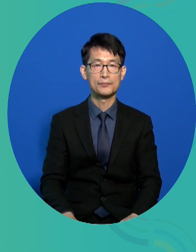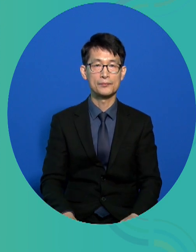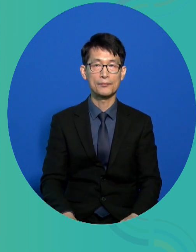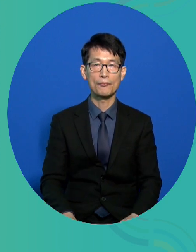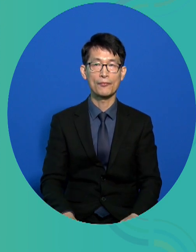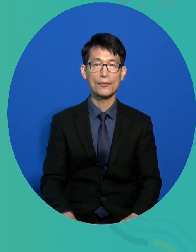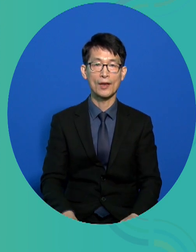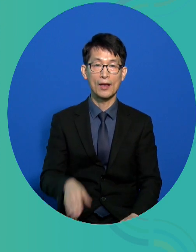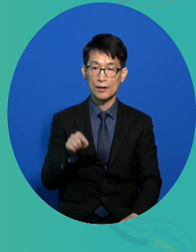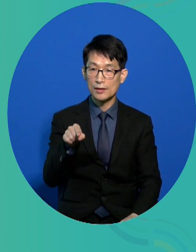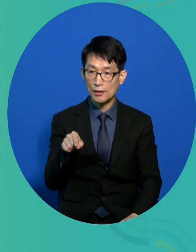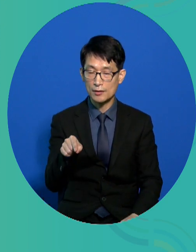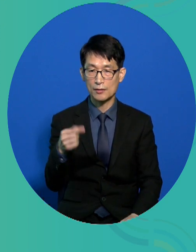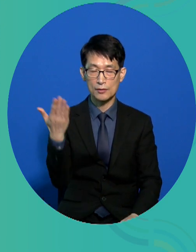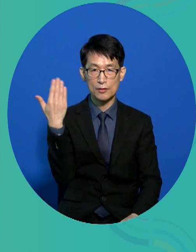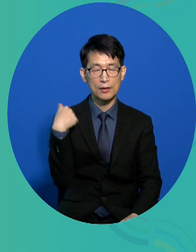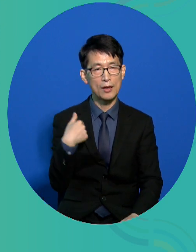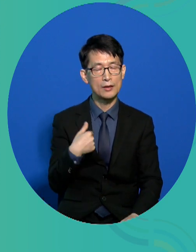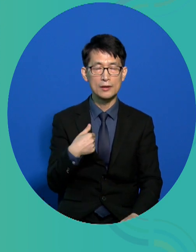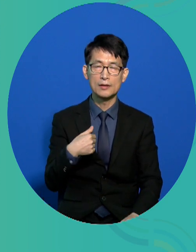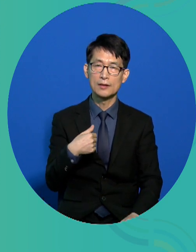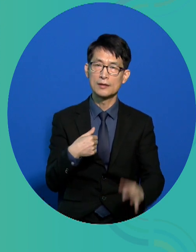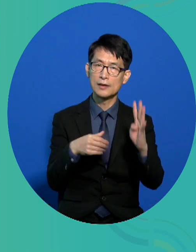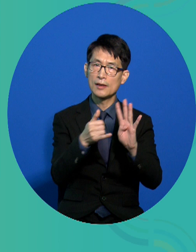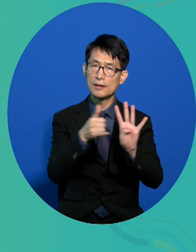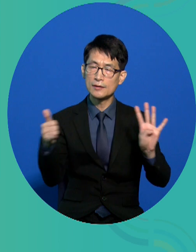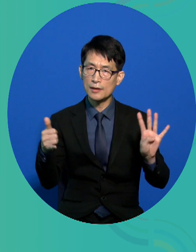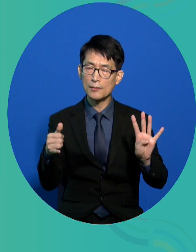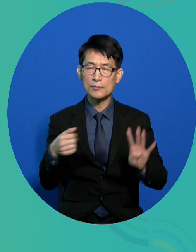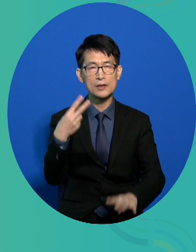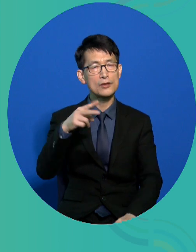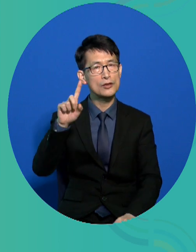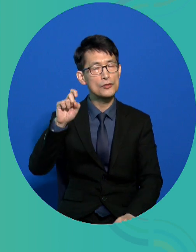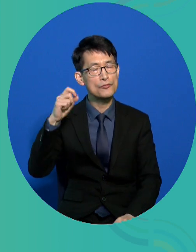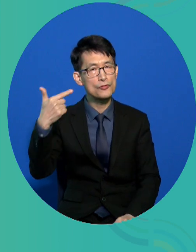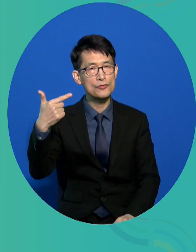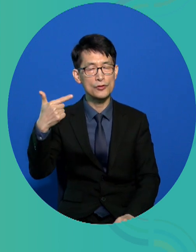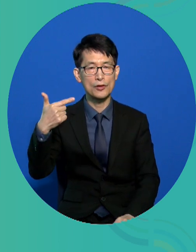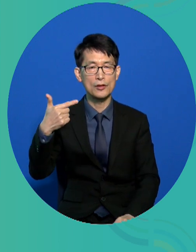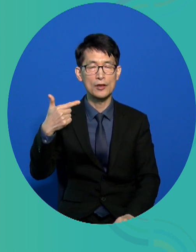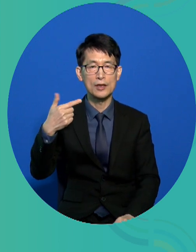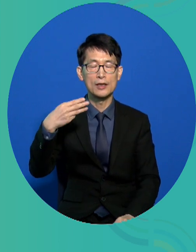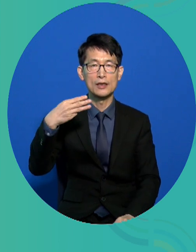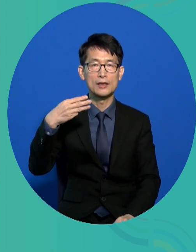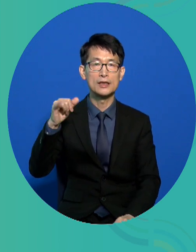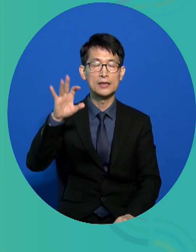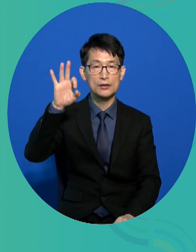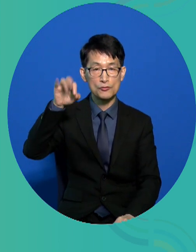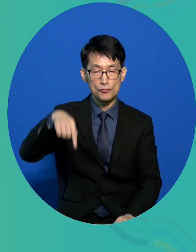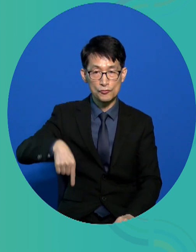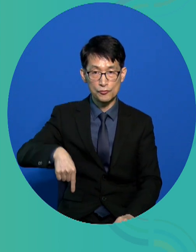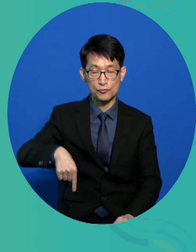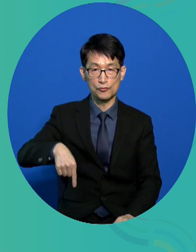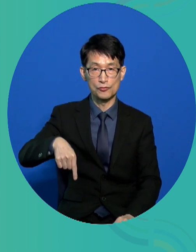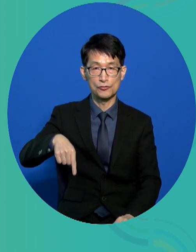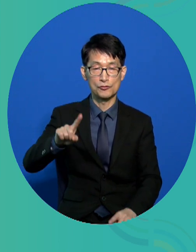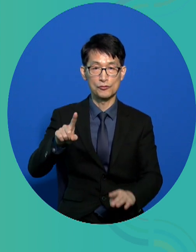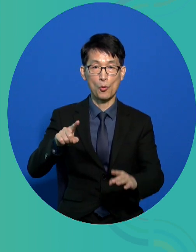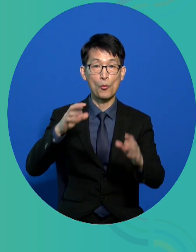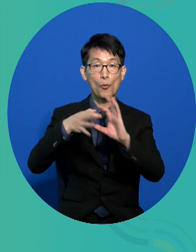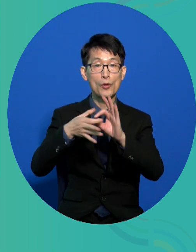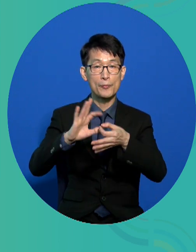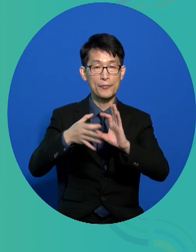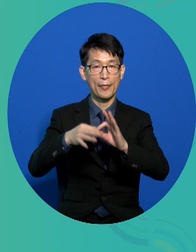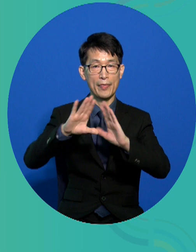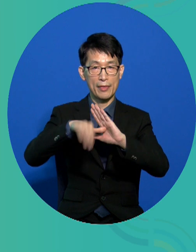Paralympics, four technicians provided free repair service. And at the